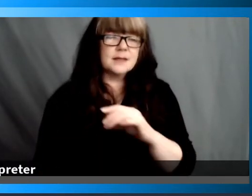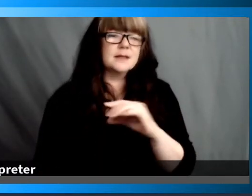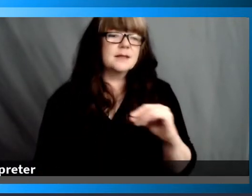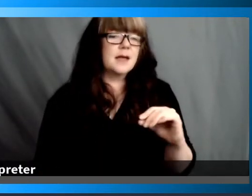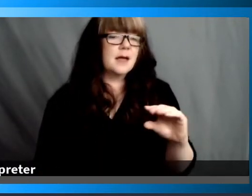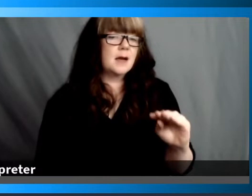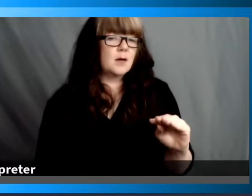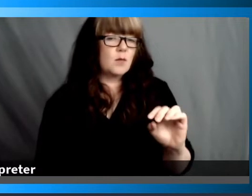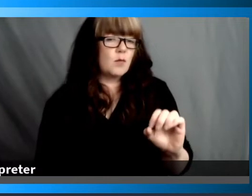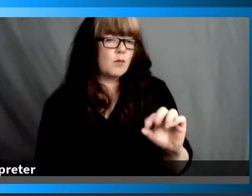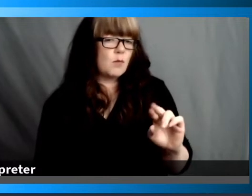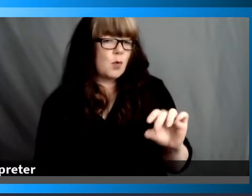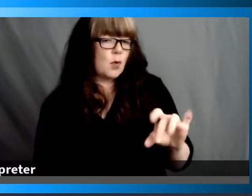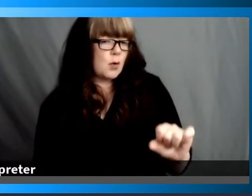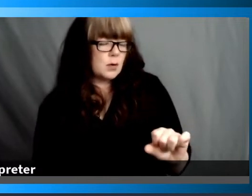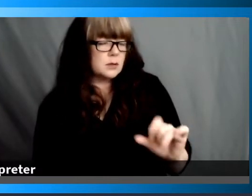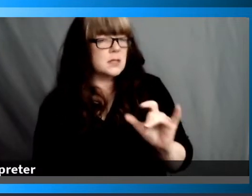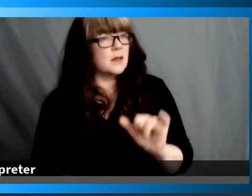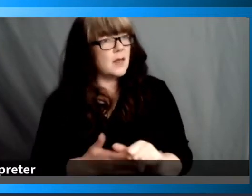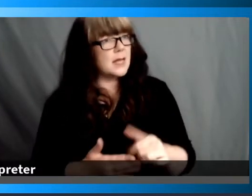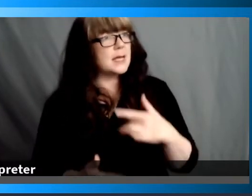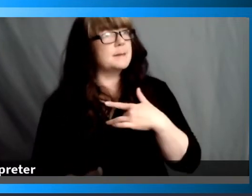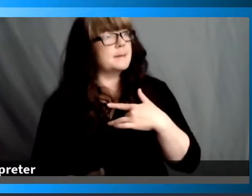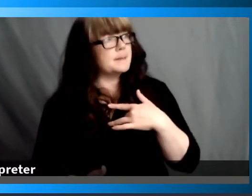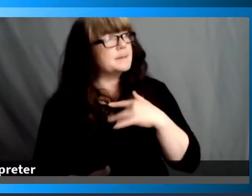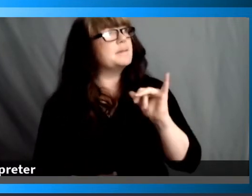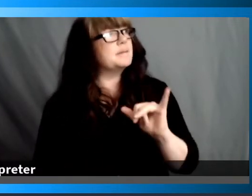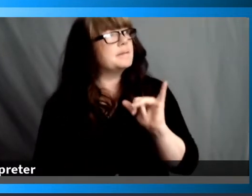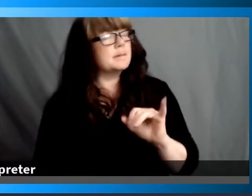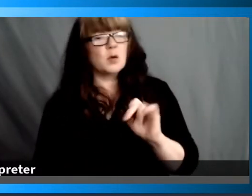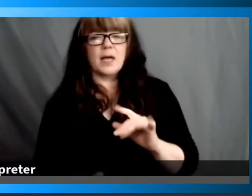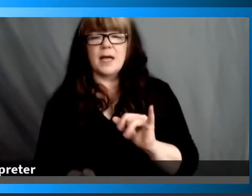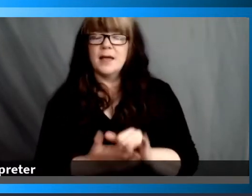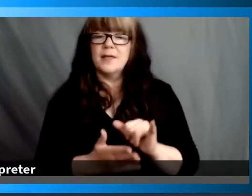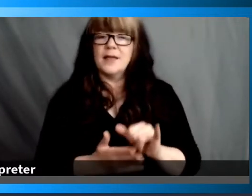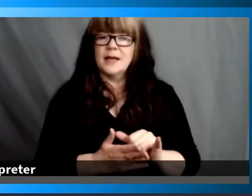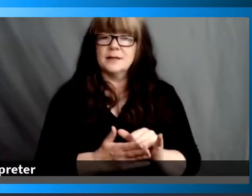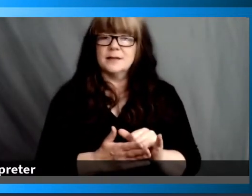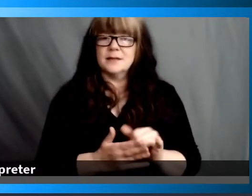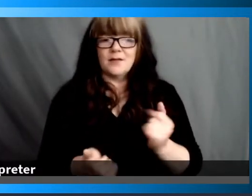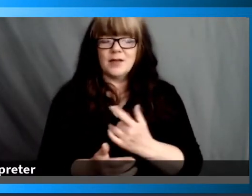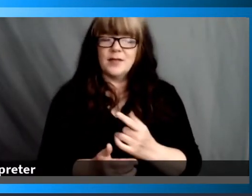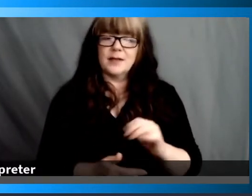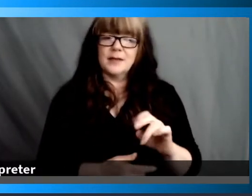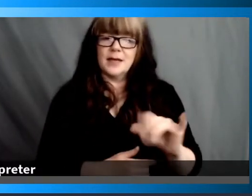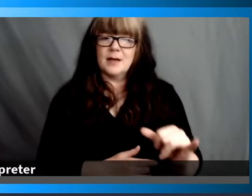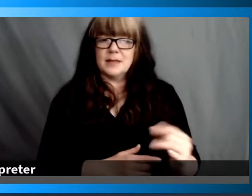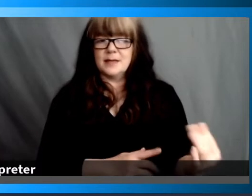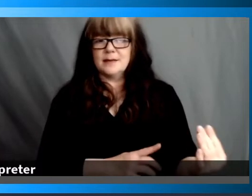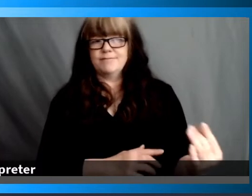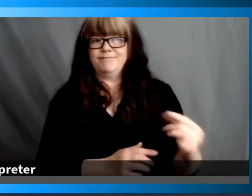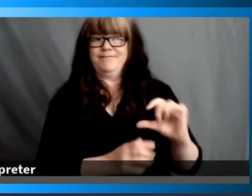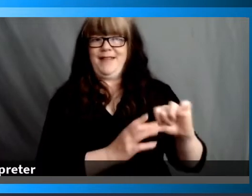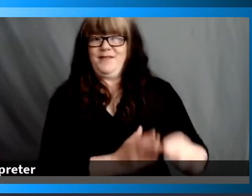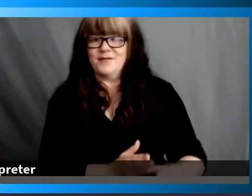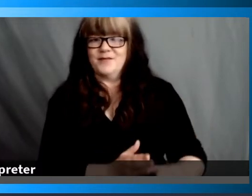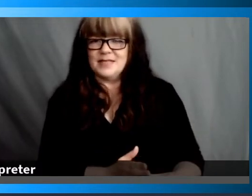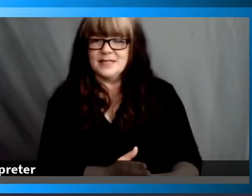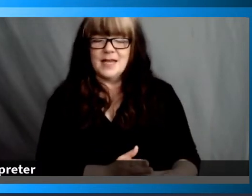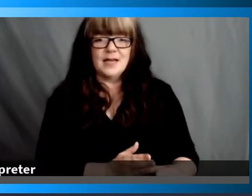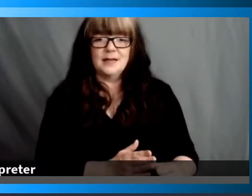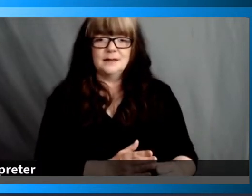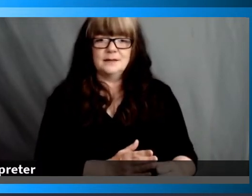like resonated with me. Like she's, that's kind of the firm point she always kept making throughout even season 2, 3, 4.